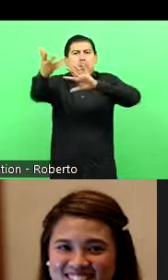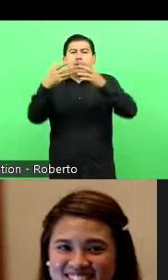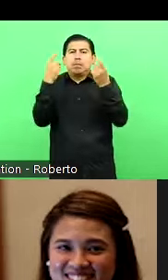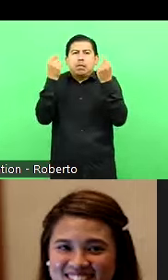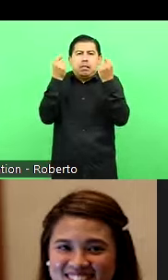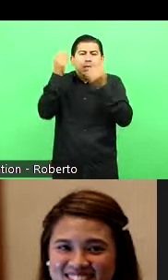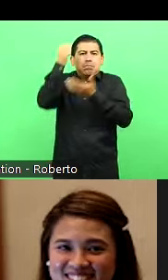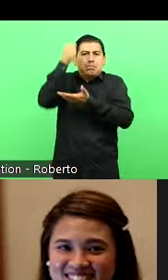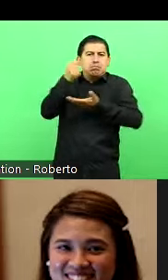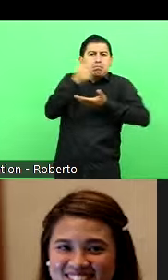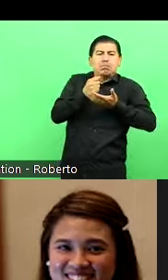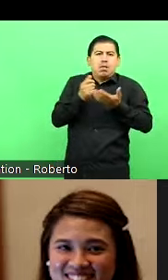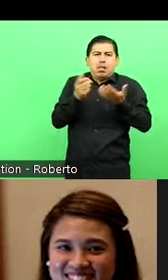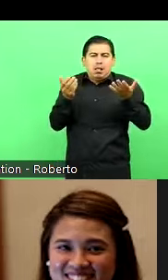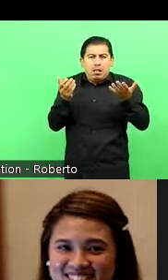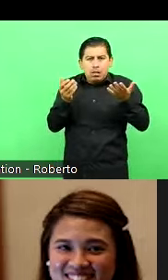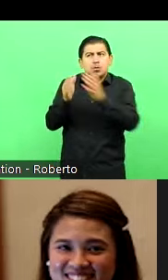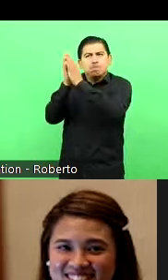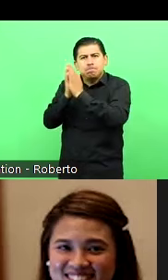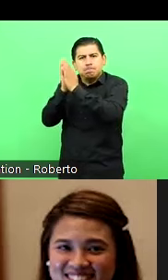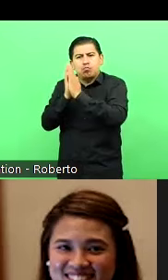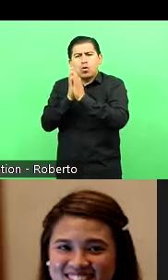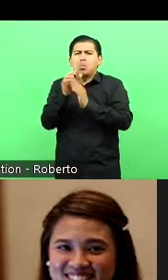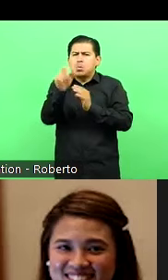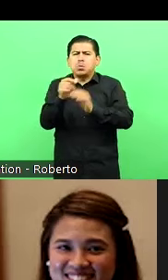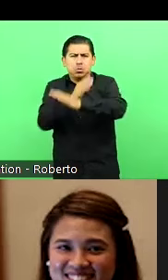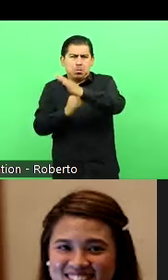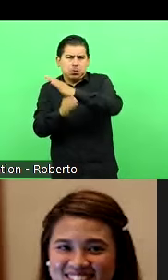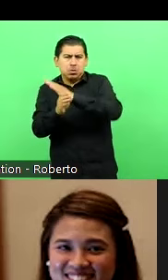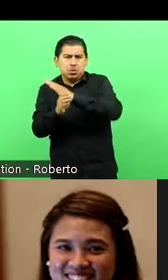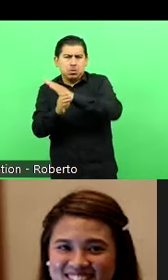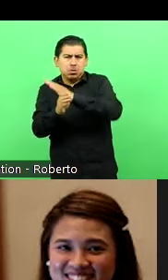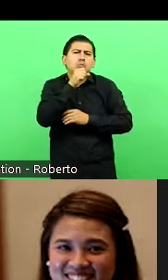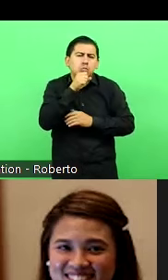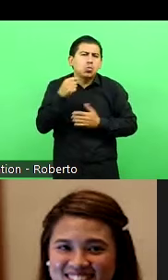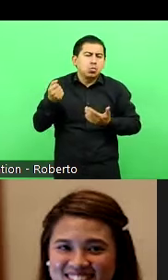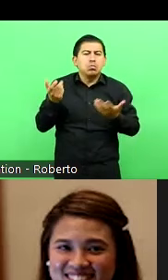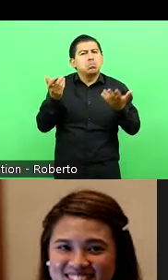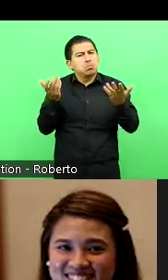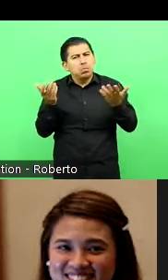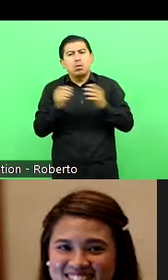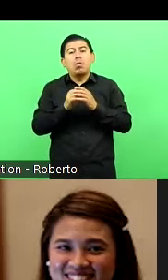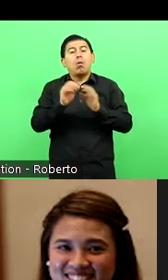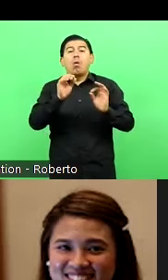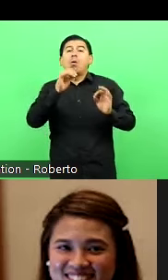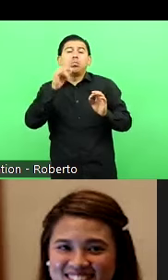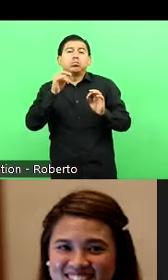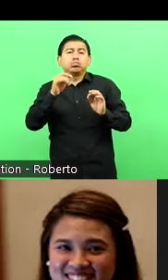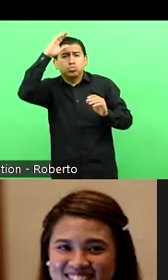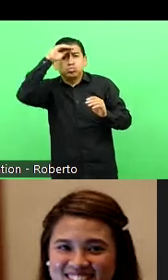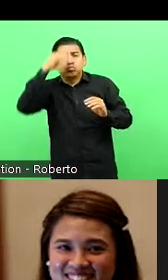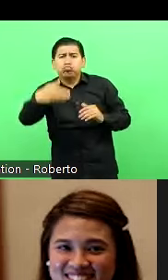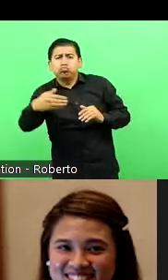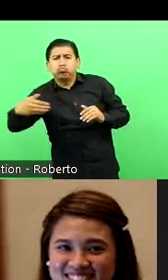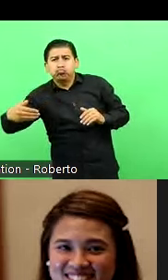with disabilities. So these are just samples of the programs that we have developed, like the master